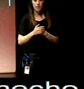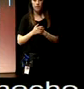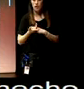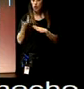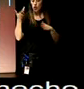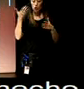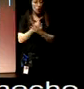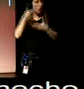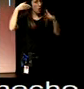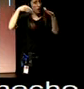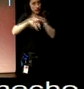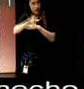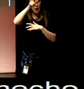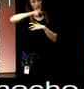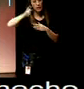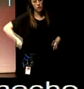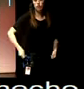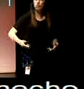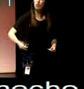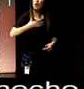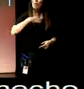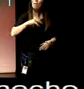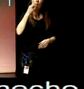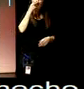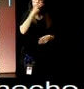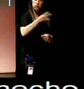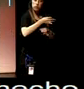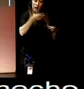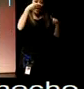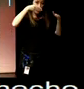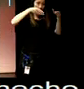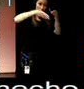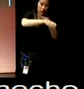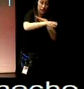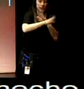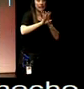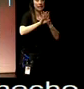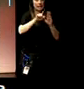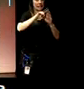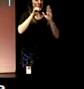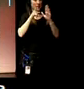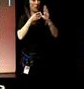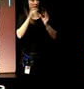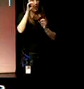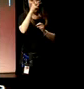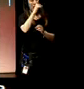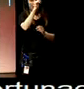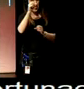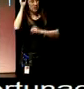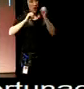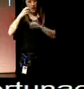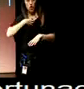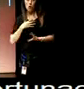visit. Unfortunately, not all of it, but one floor is fully accessible.